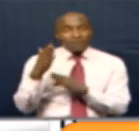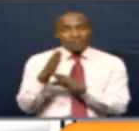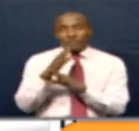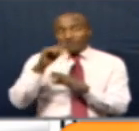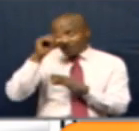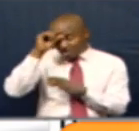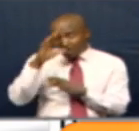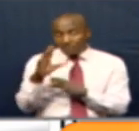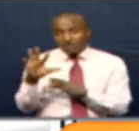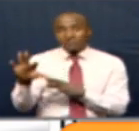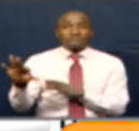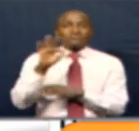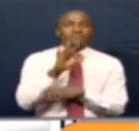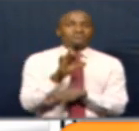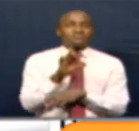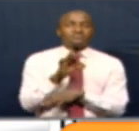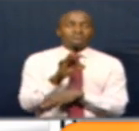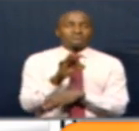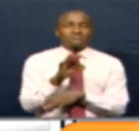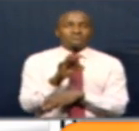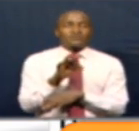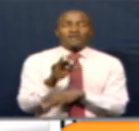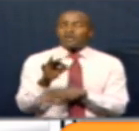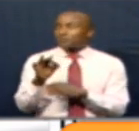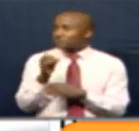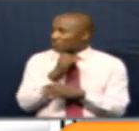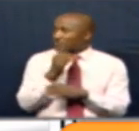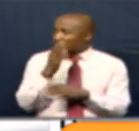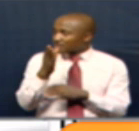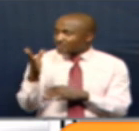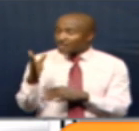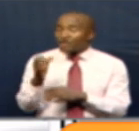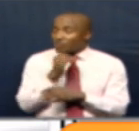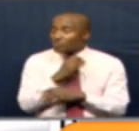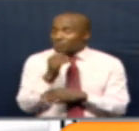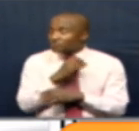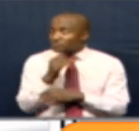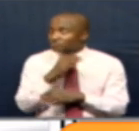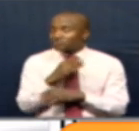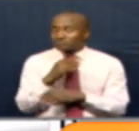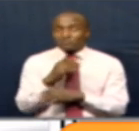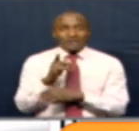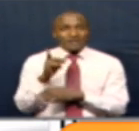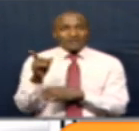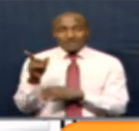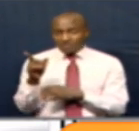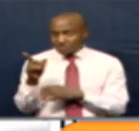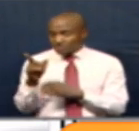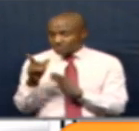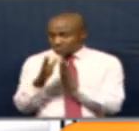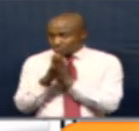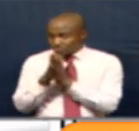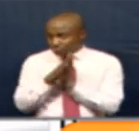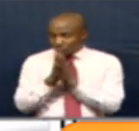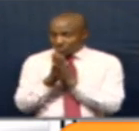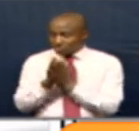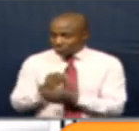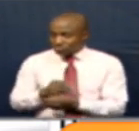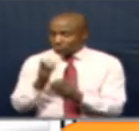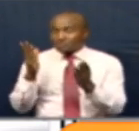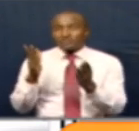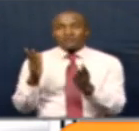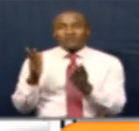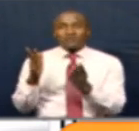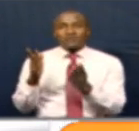Governor was elected. When they were campaigning, they released a publication called The Chronicles of a City